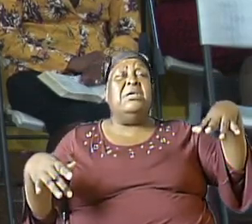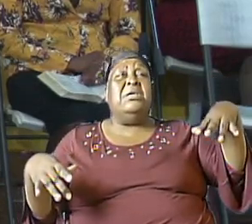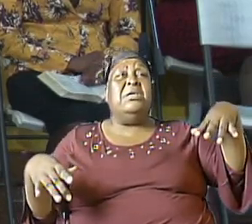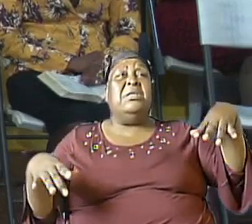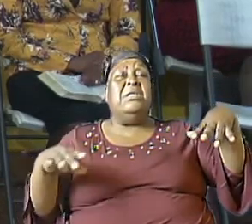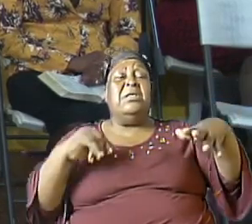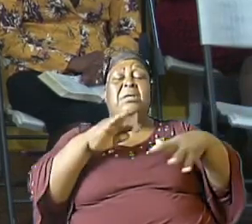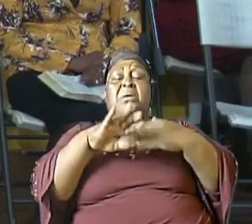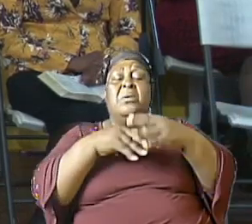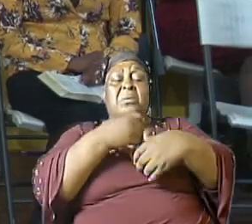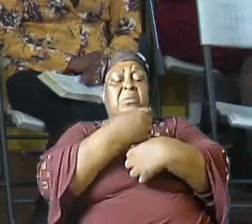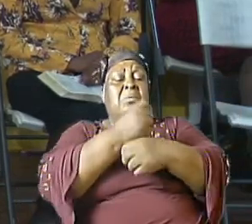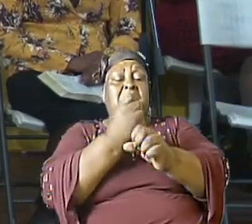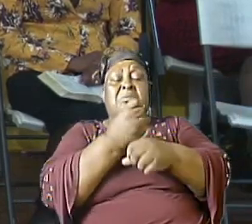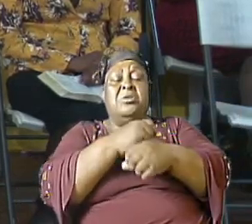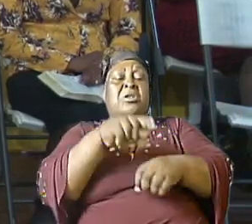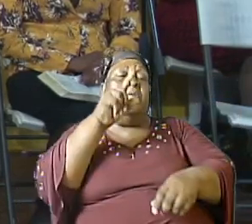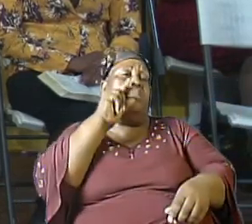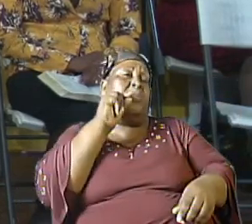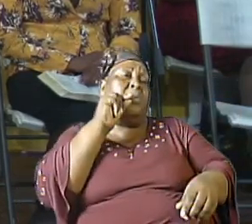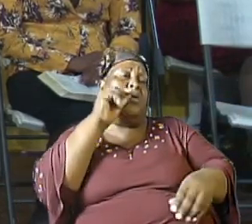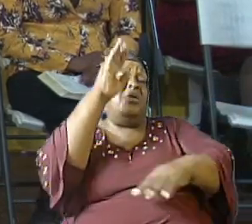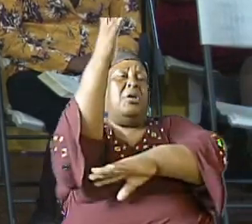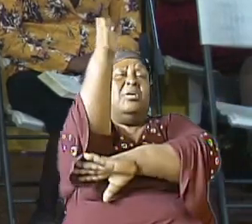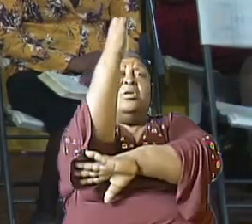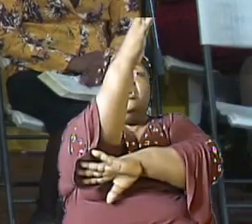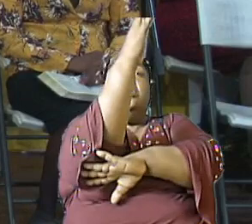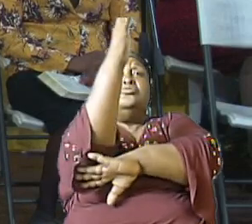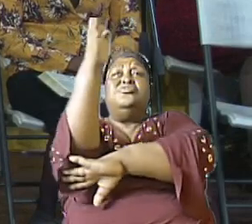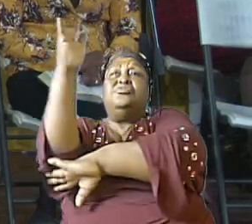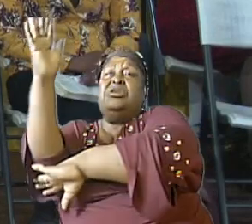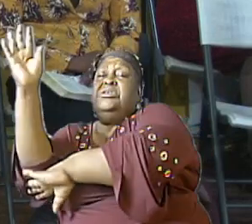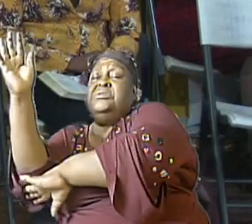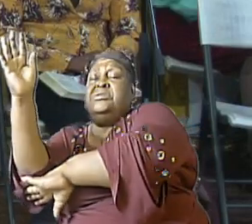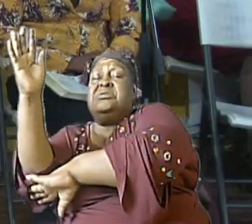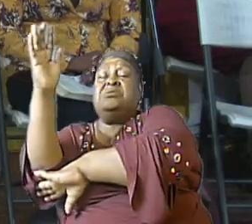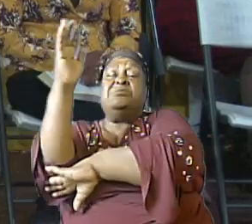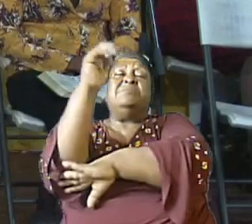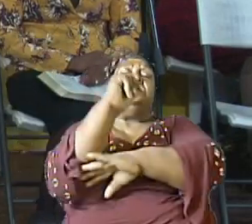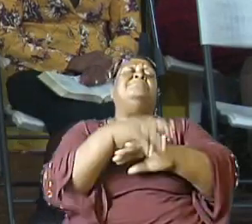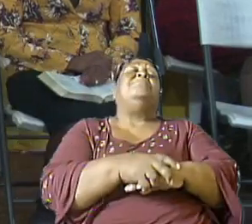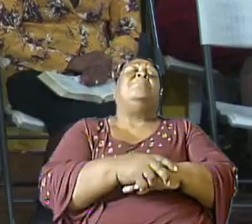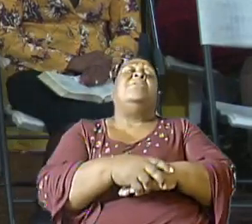all the creation activities of the birds and the trees and so on,